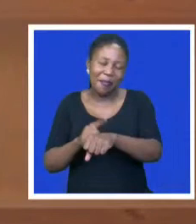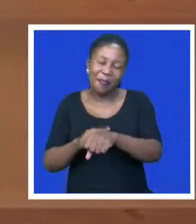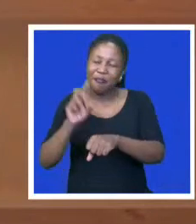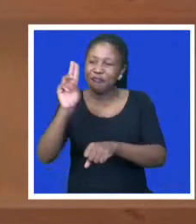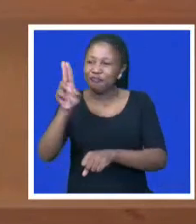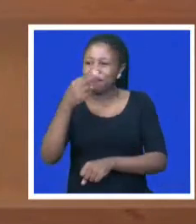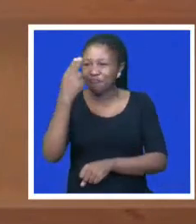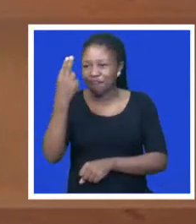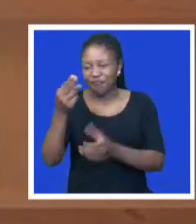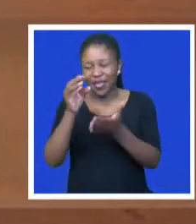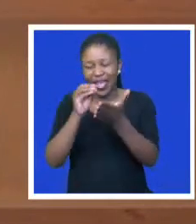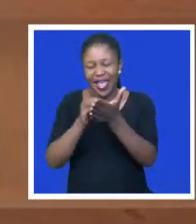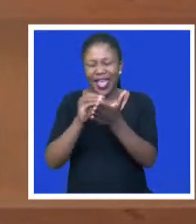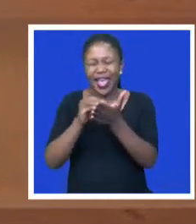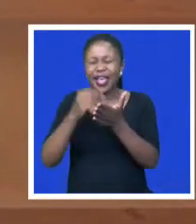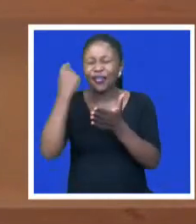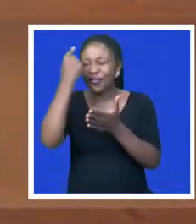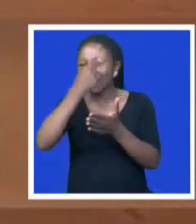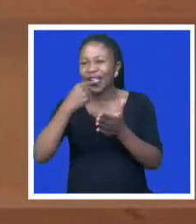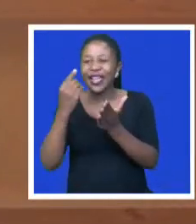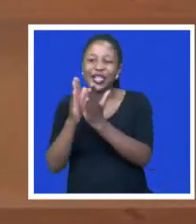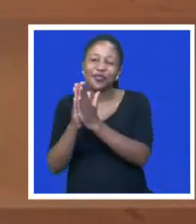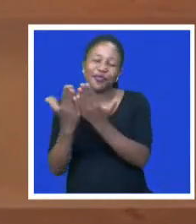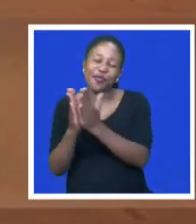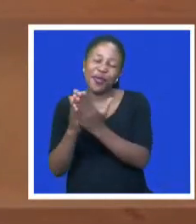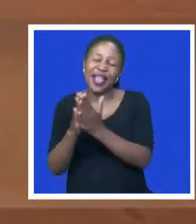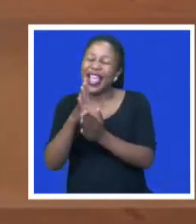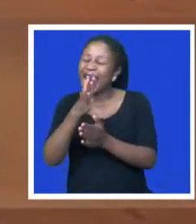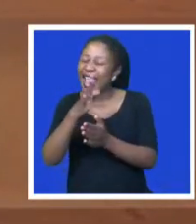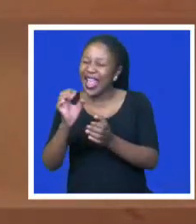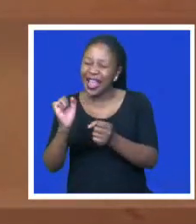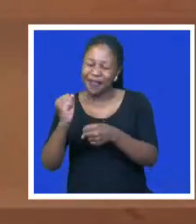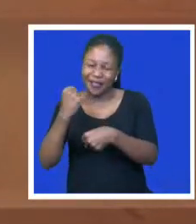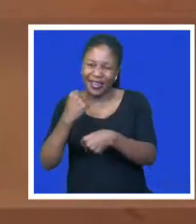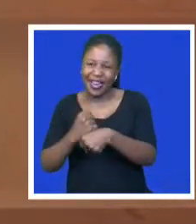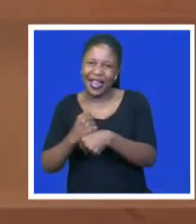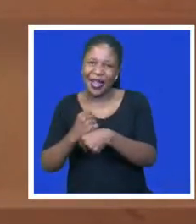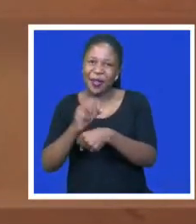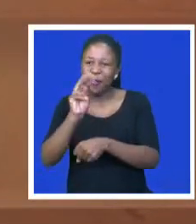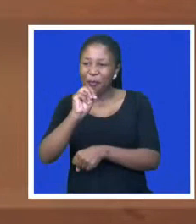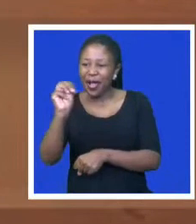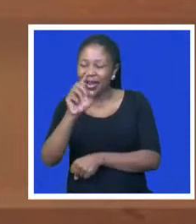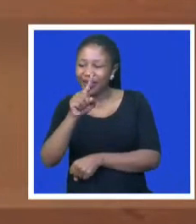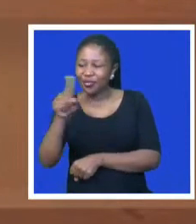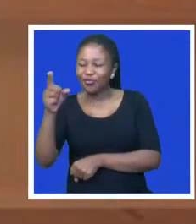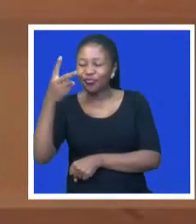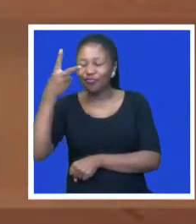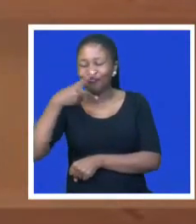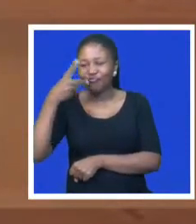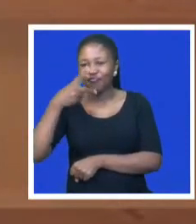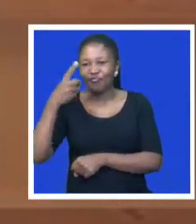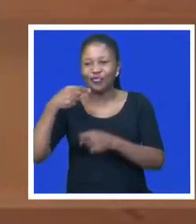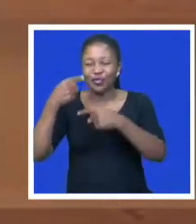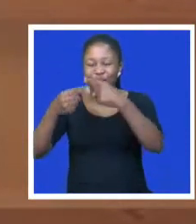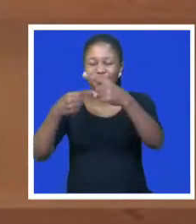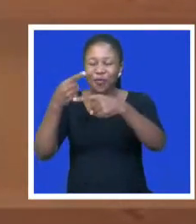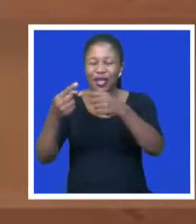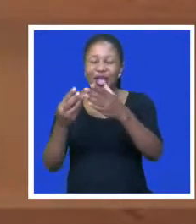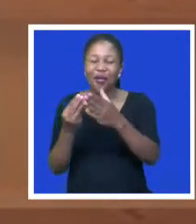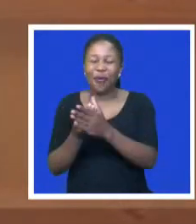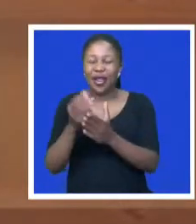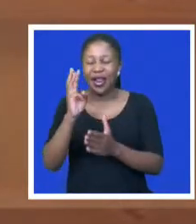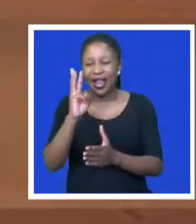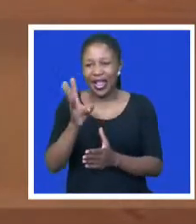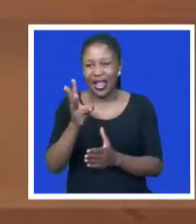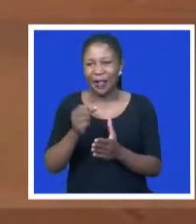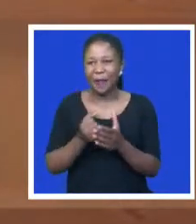2 p.m. until 5 p.m. from Monday until Friday. So tomorrow, 2 p.m. sharp, we will be live on YouTube and on Facebook. And a